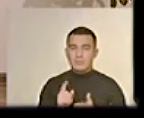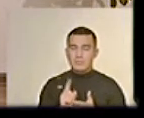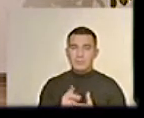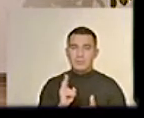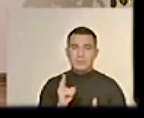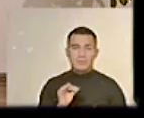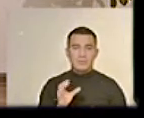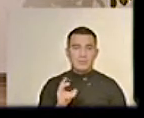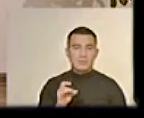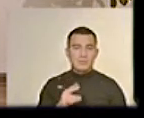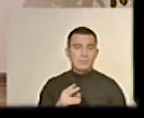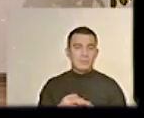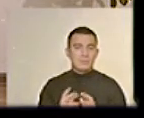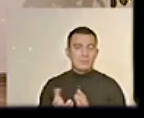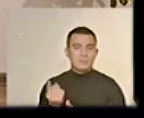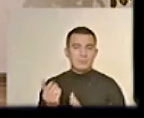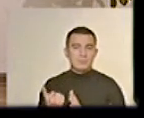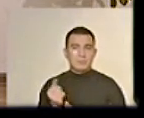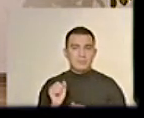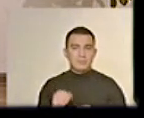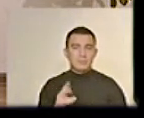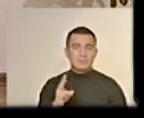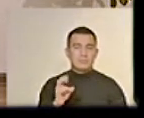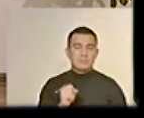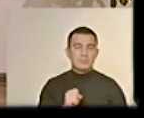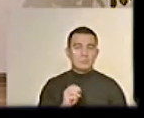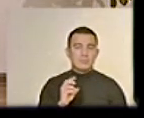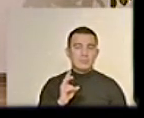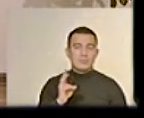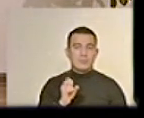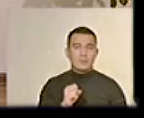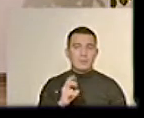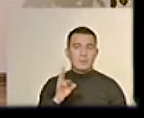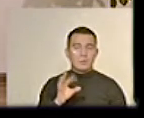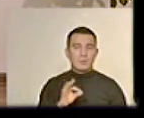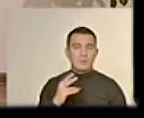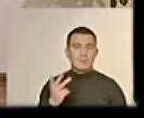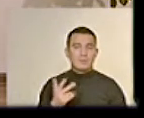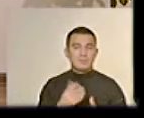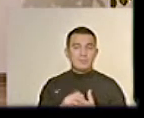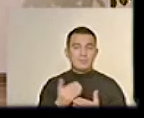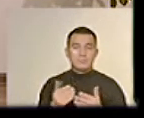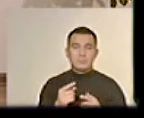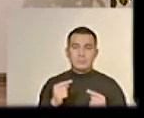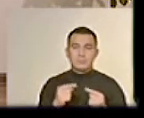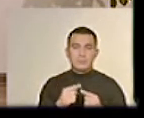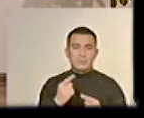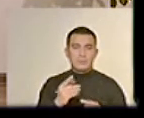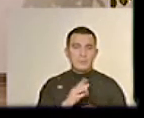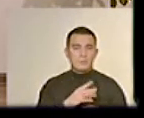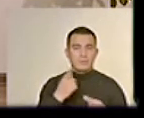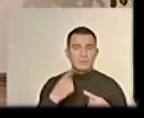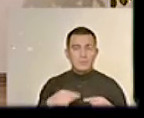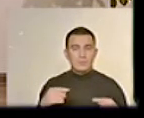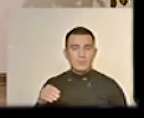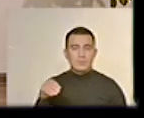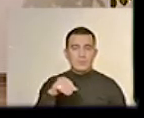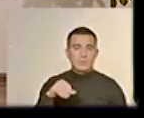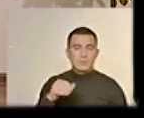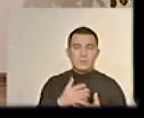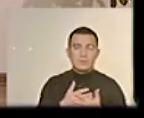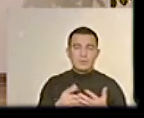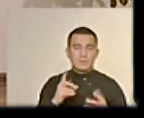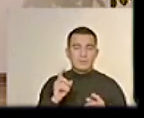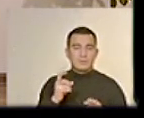Ya'ni faqatgina natriy nitrat emas, masalan kaliy nitrat tuzlaridan ham kislorodni ajratib